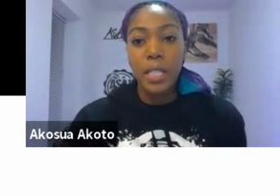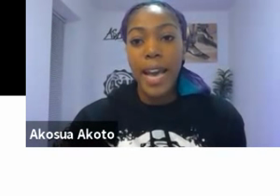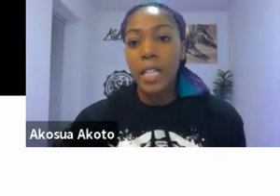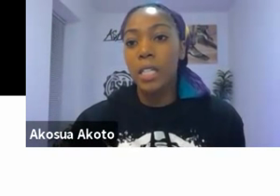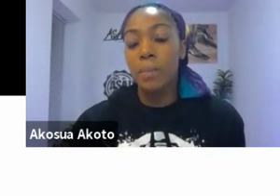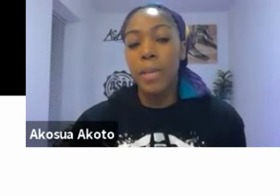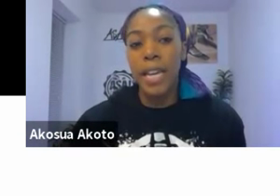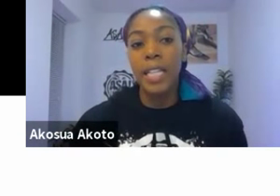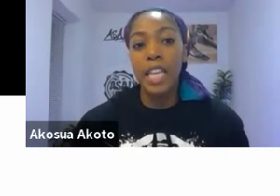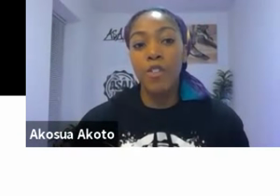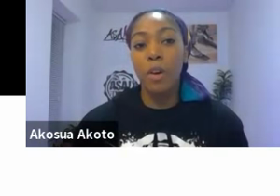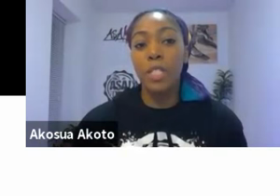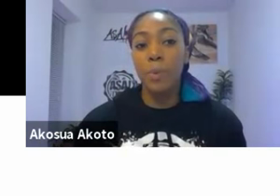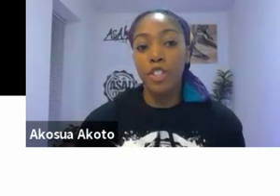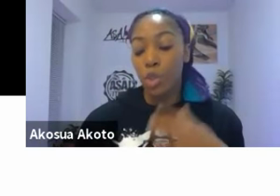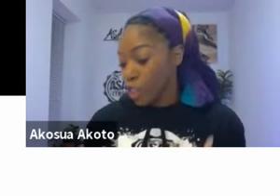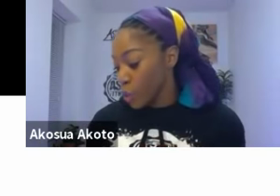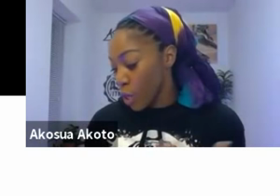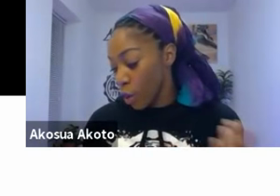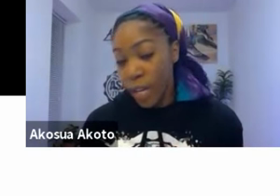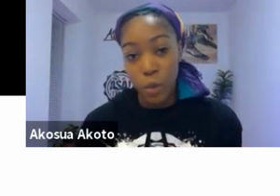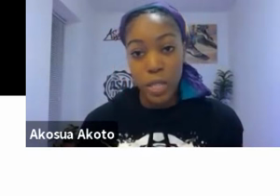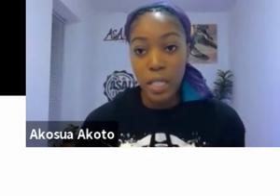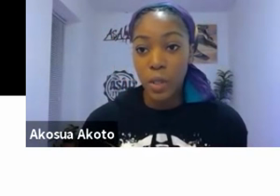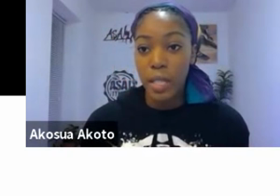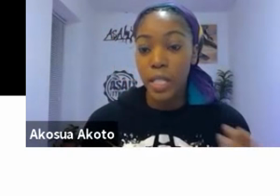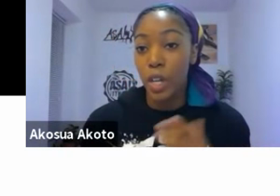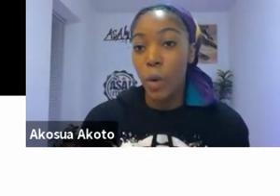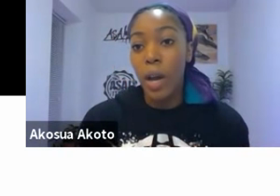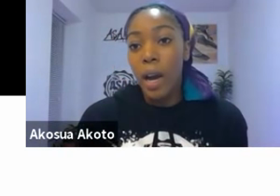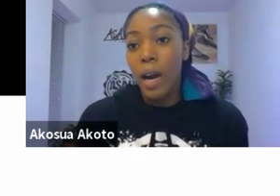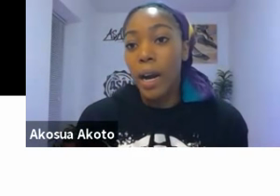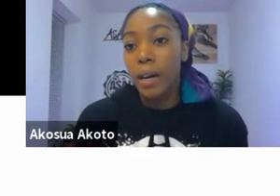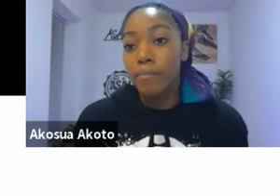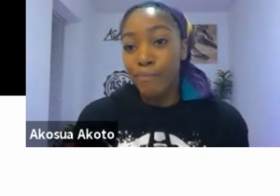purpose, that could be anything from spiritual ritual. Kwaku touched on this. So